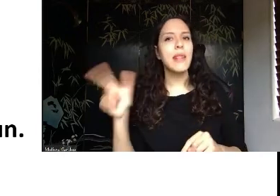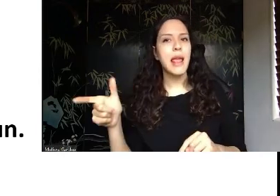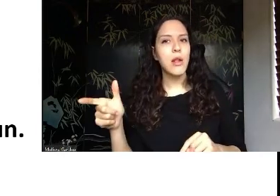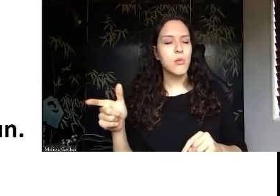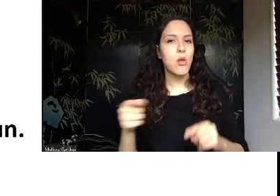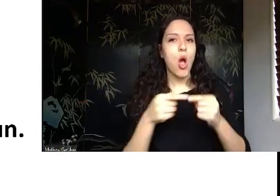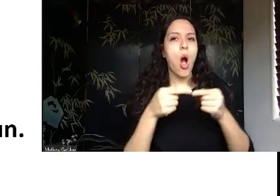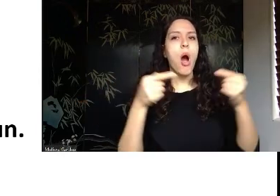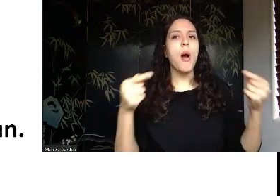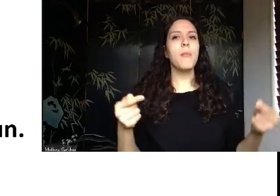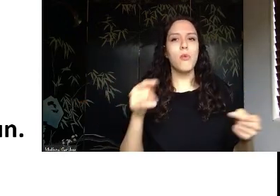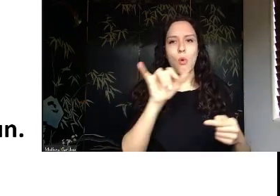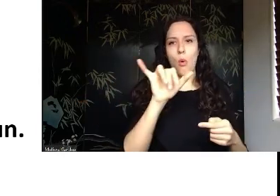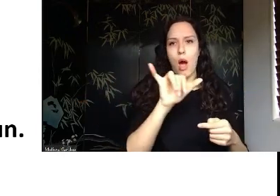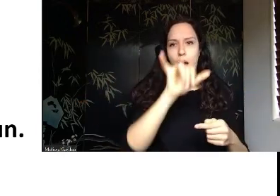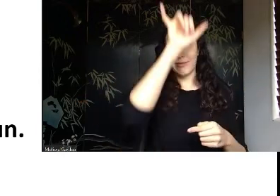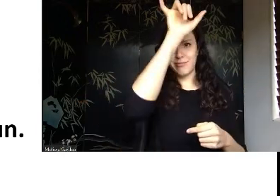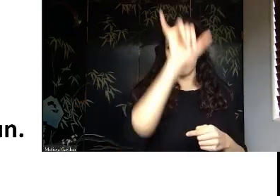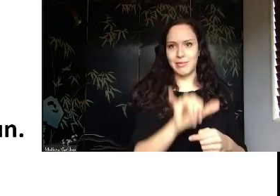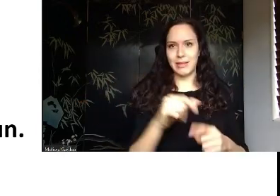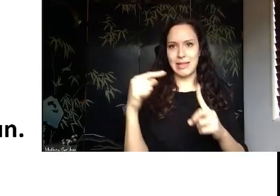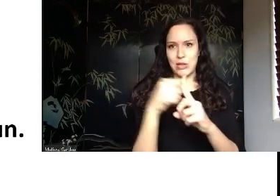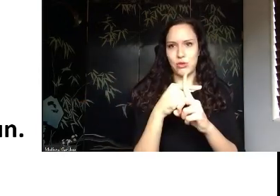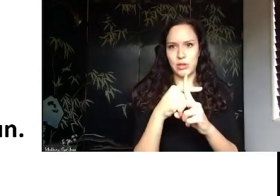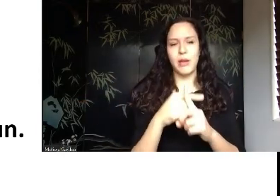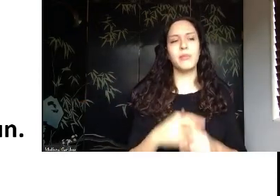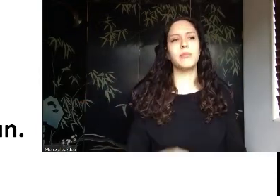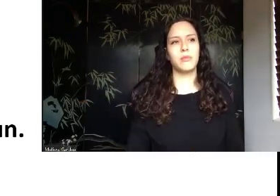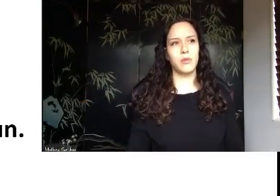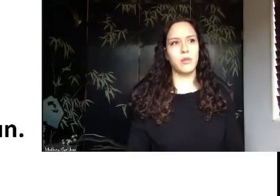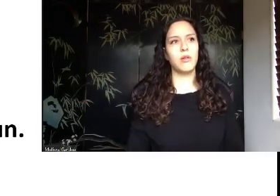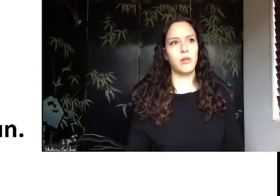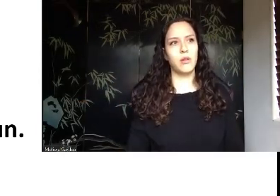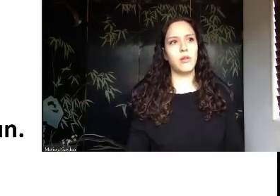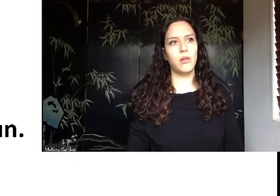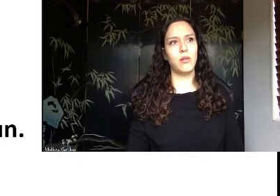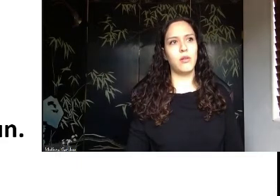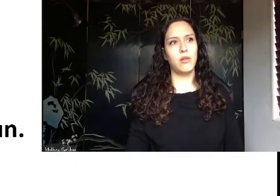of the y-intercept. It's where, like for example,